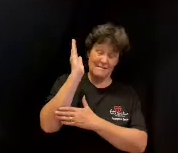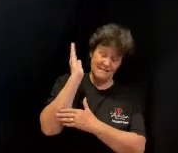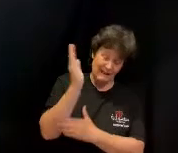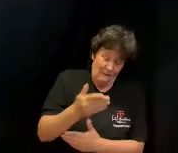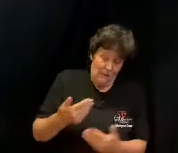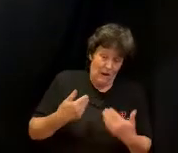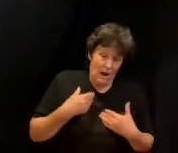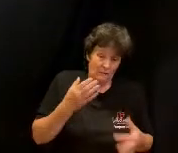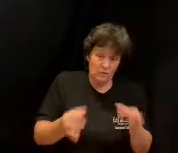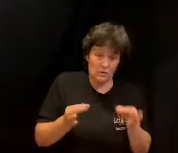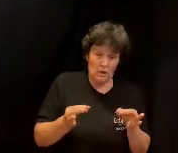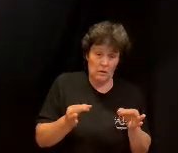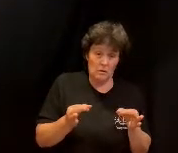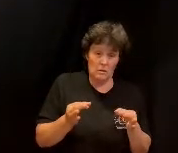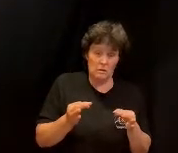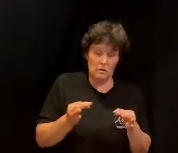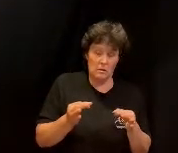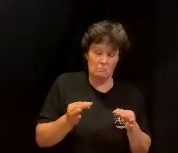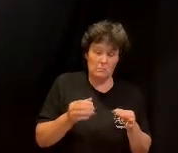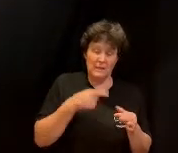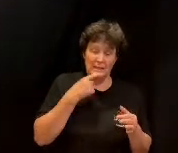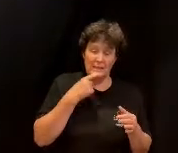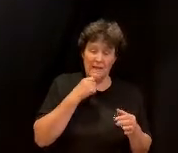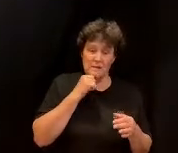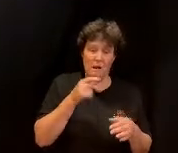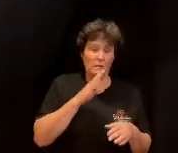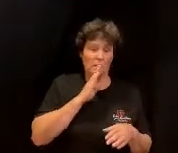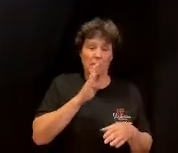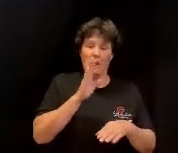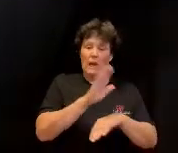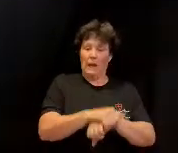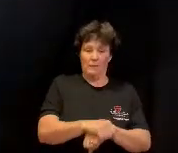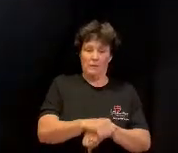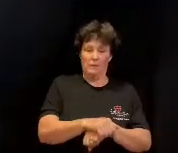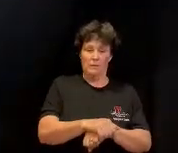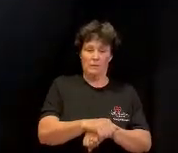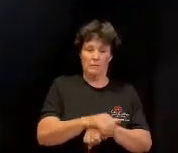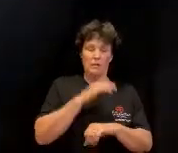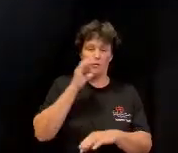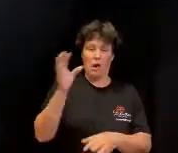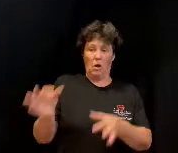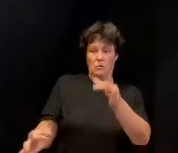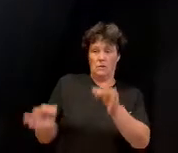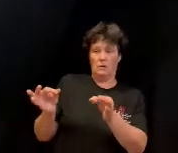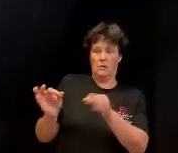don't be hypocritical. And number two is you're never to be judging someone's motive.